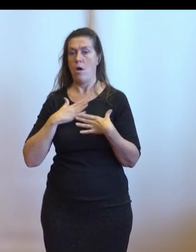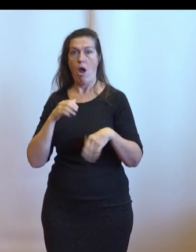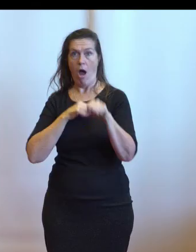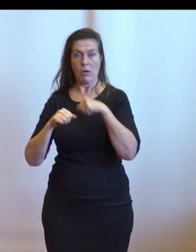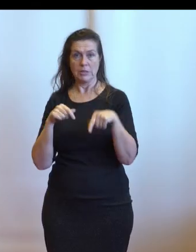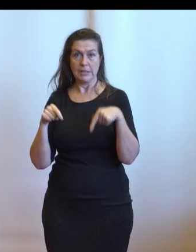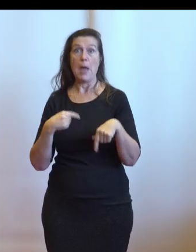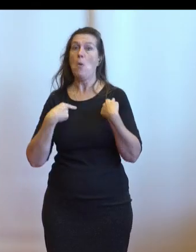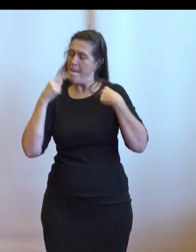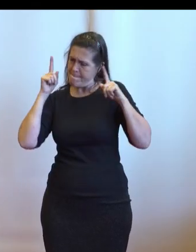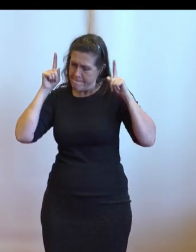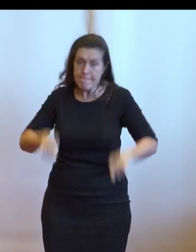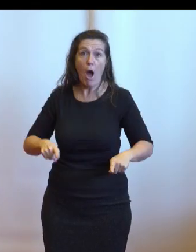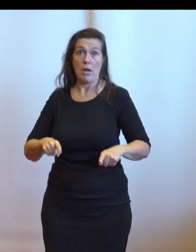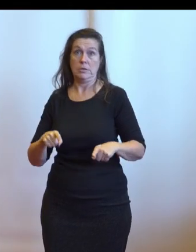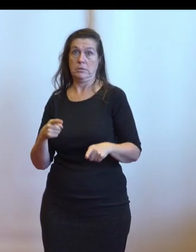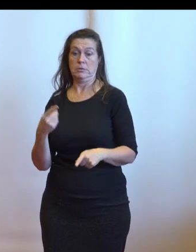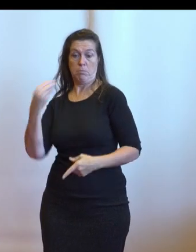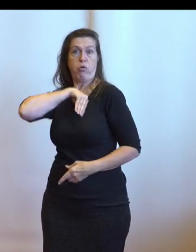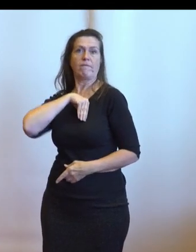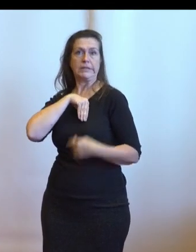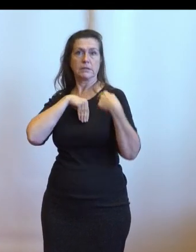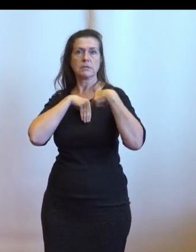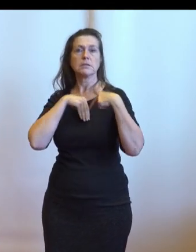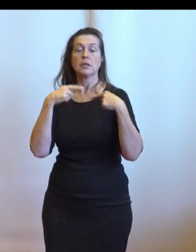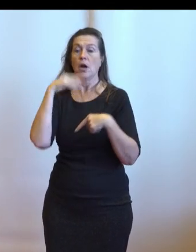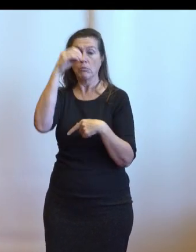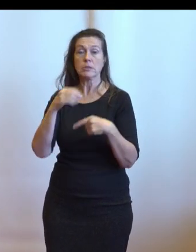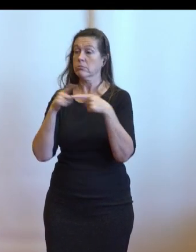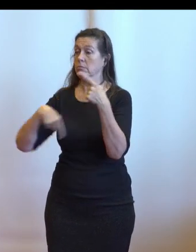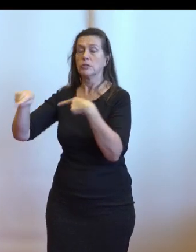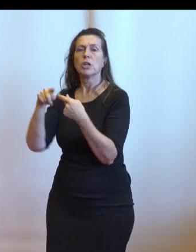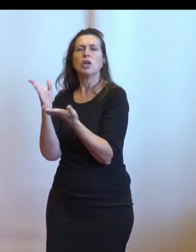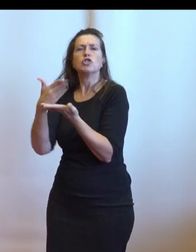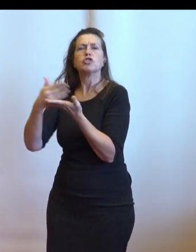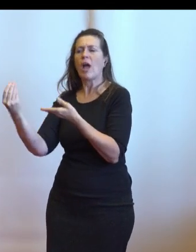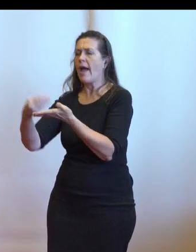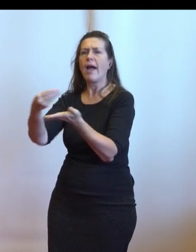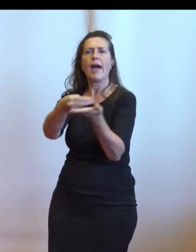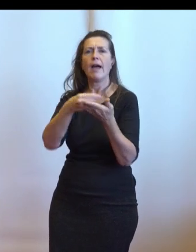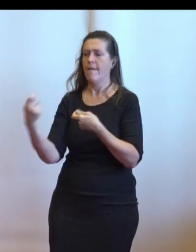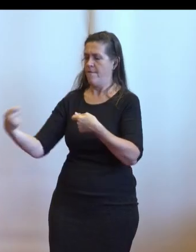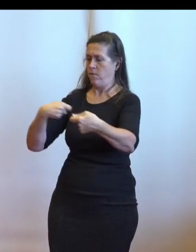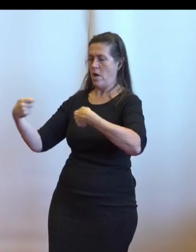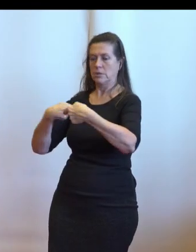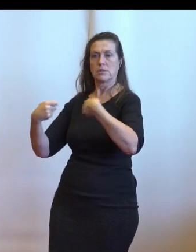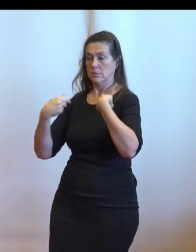drive profits and has to drive a commercial benefit for our shareholders and for the people who fund us and who want